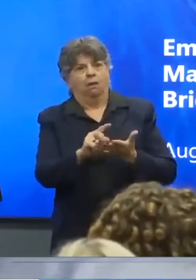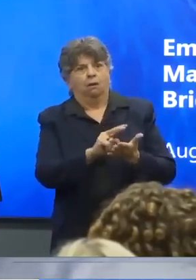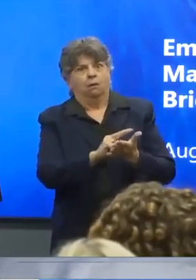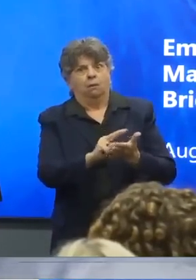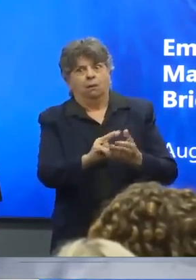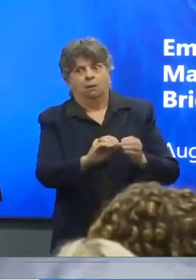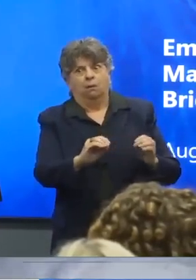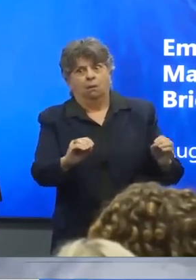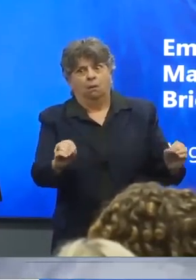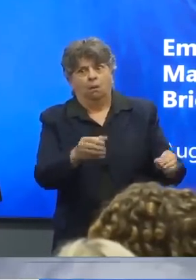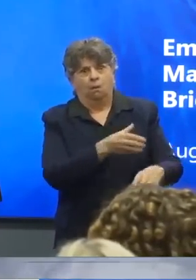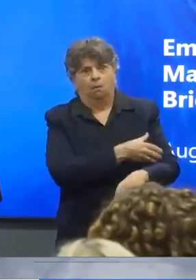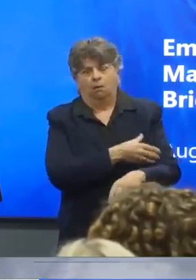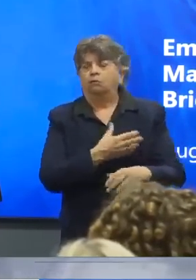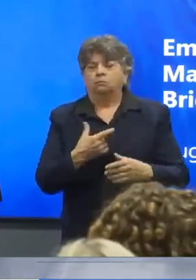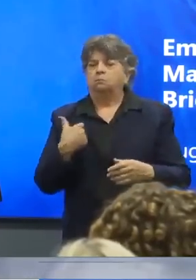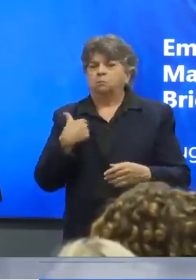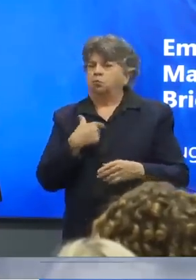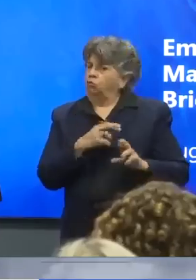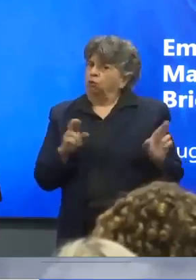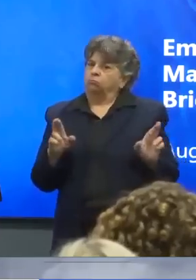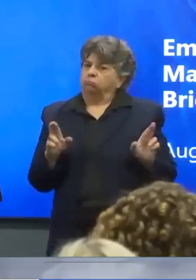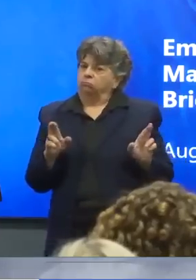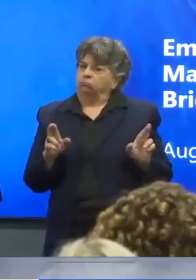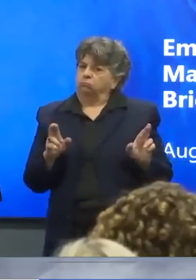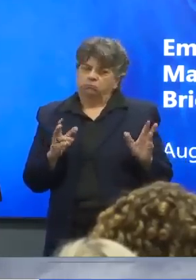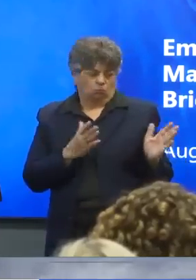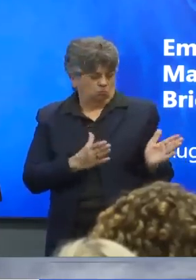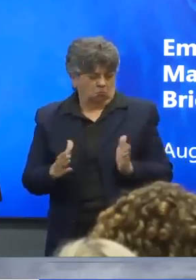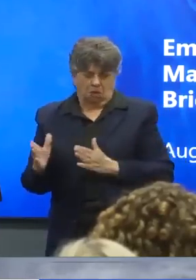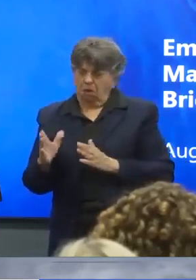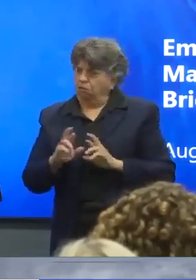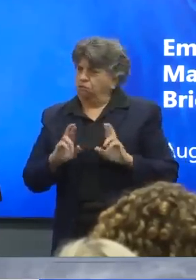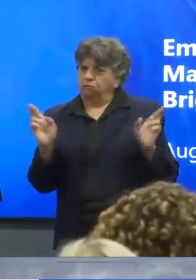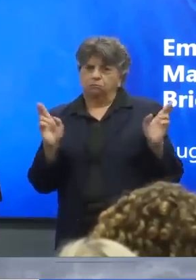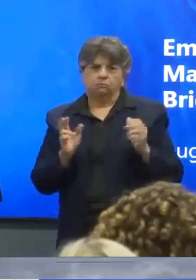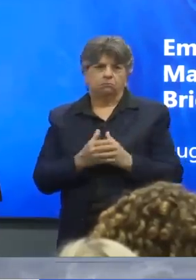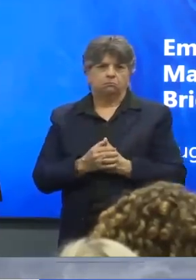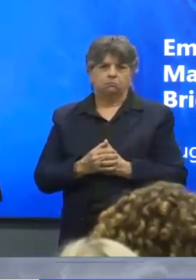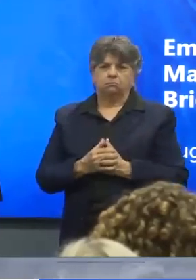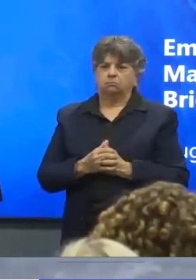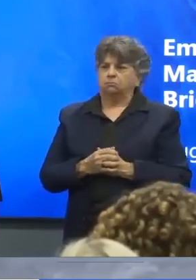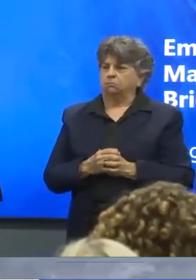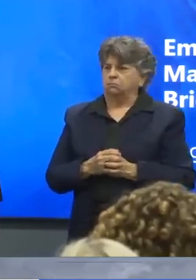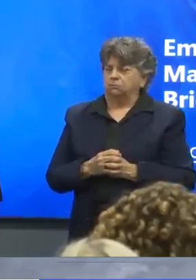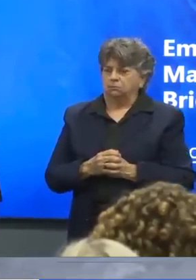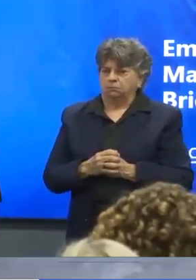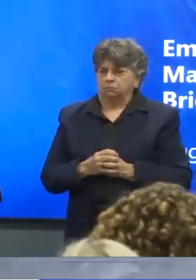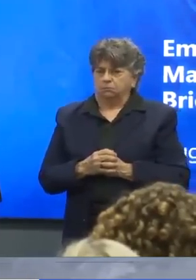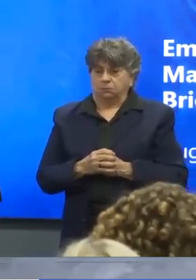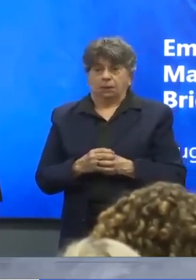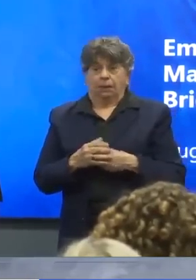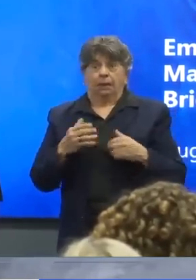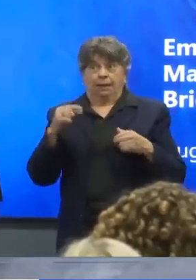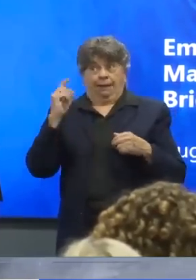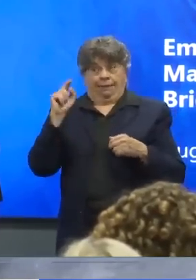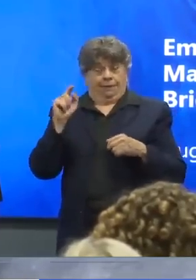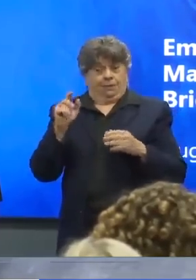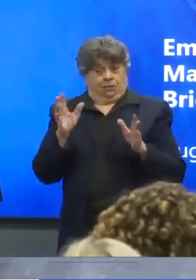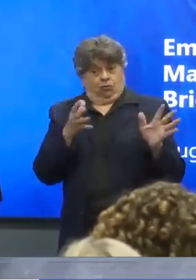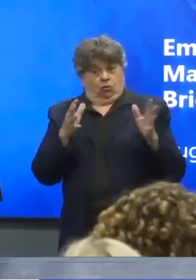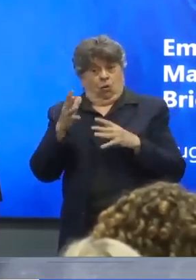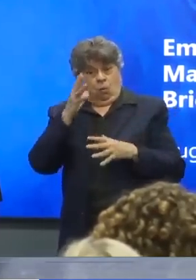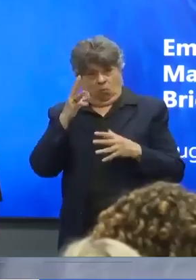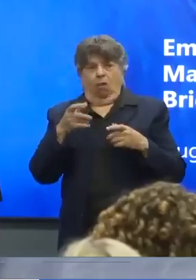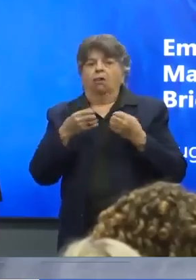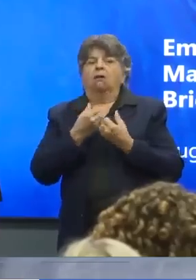There have been pre-planning for this. It is important to be able to do. And, you know, this is going to cause a lot of power disruptions, particularly in some of